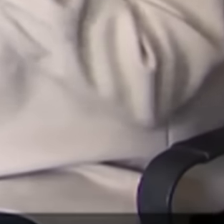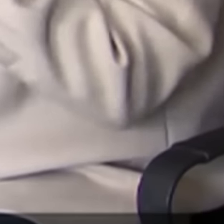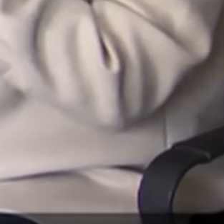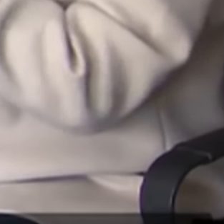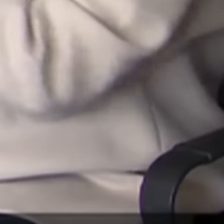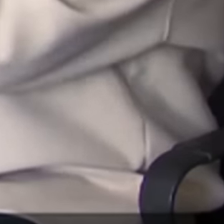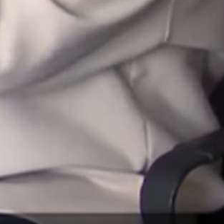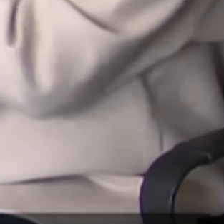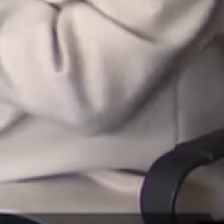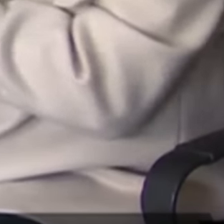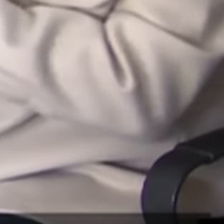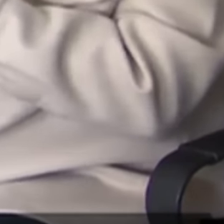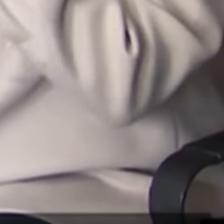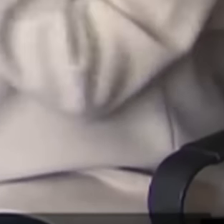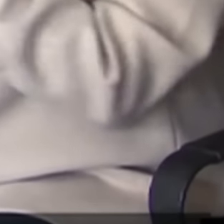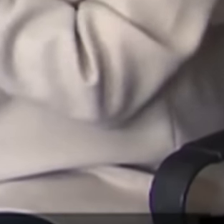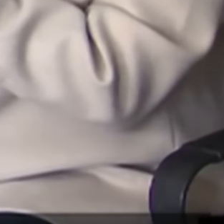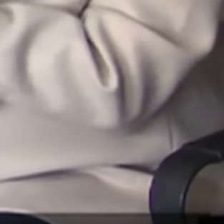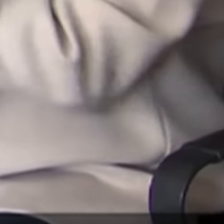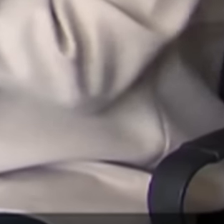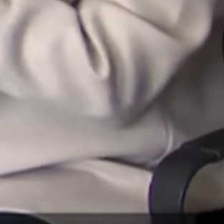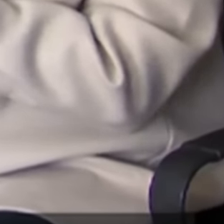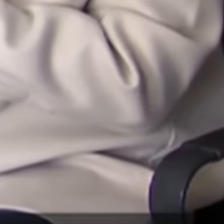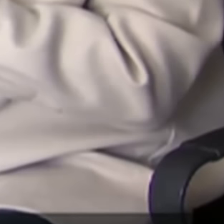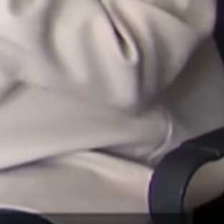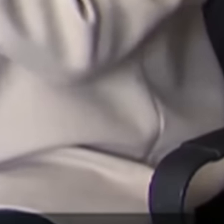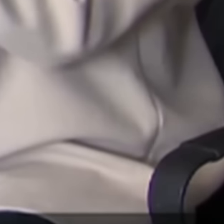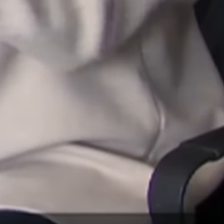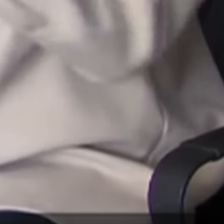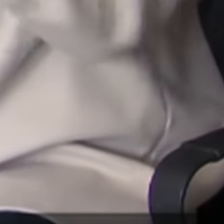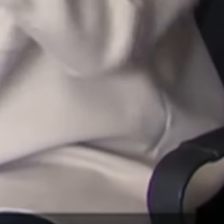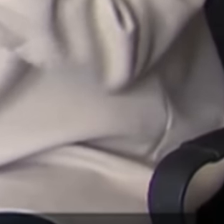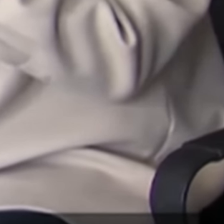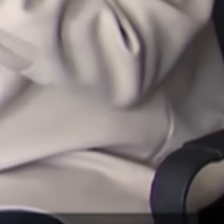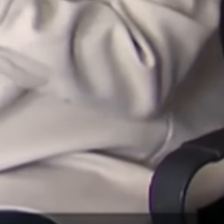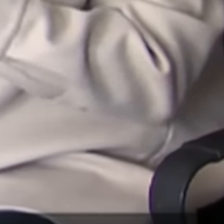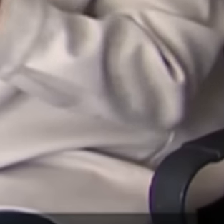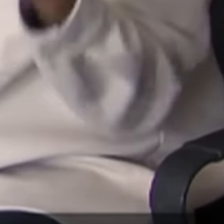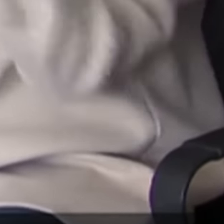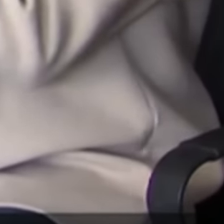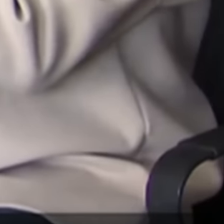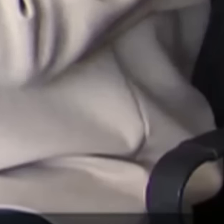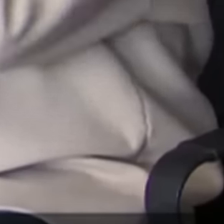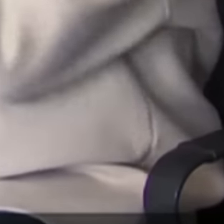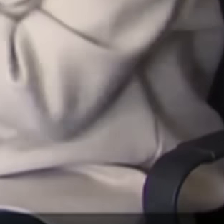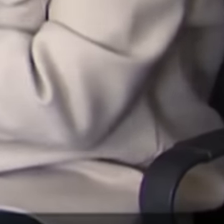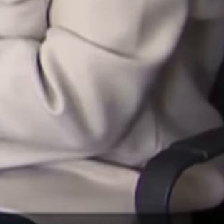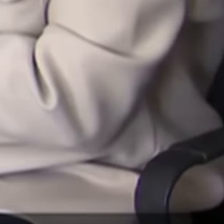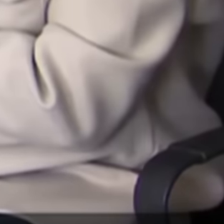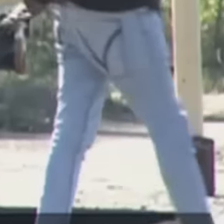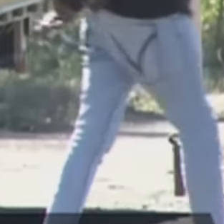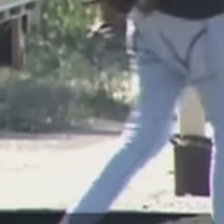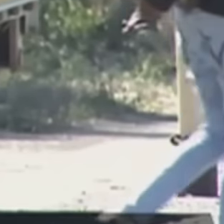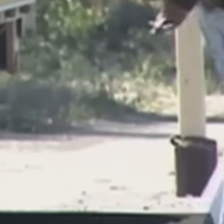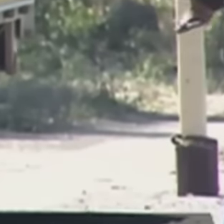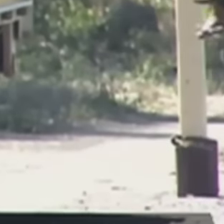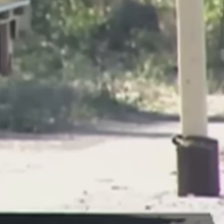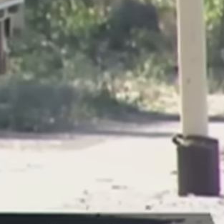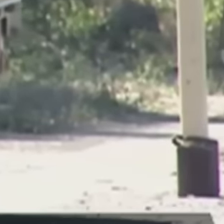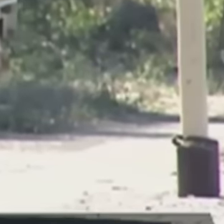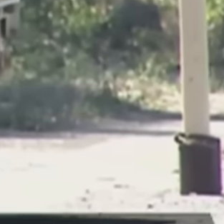deaf to want to apply for the learners or license, then they know they have their person inside the premises. Mong wa sekolo